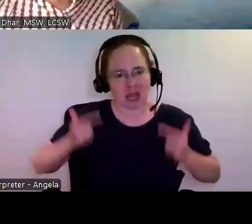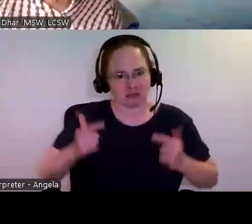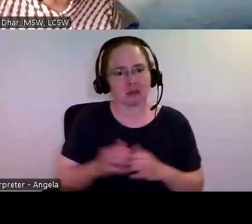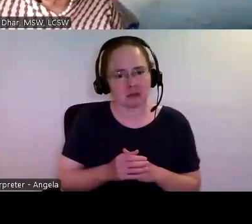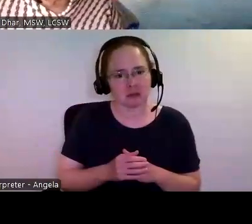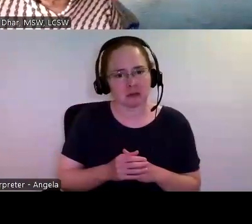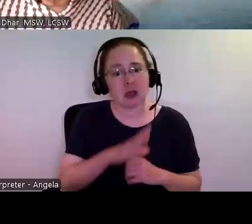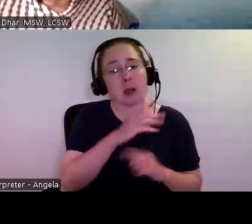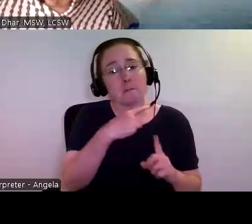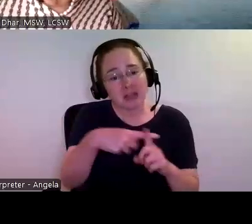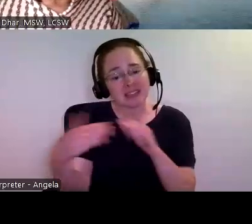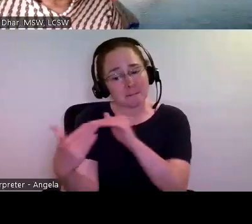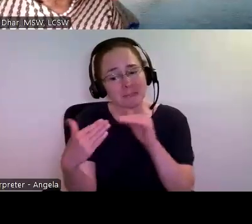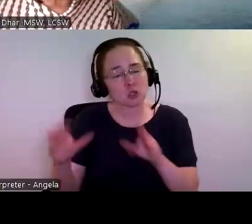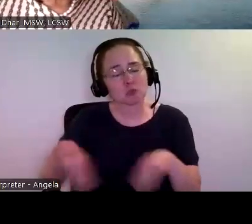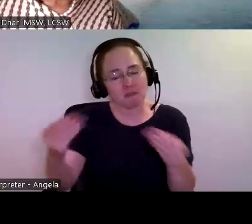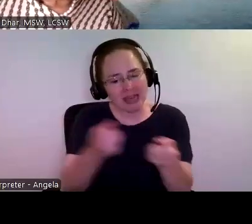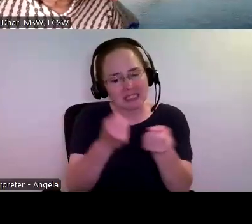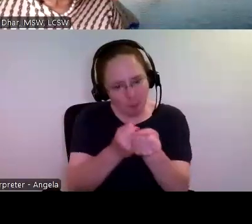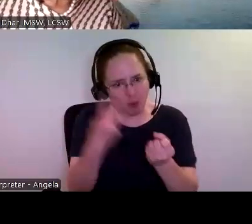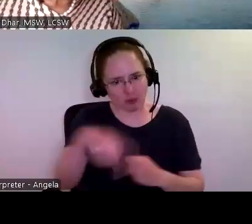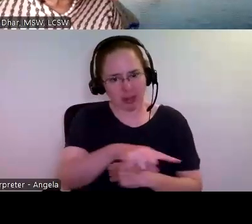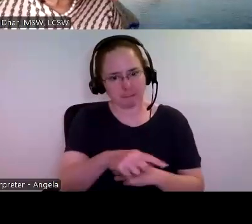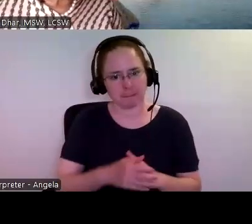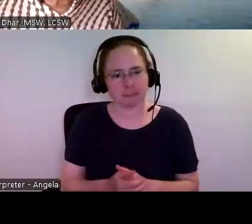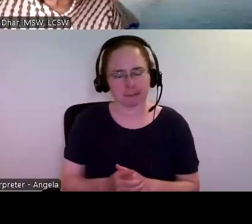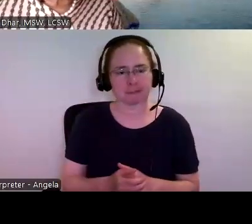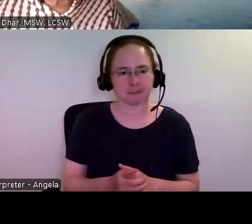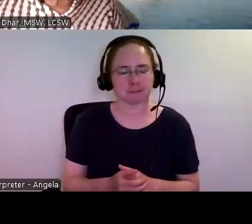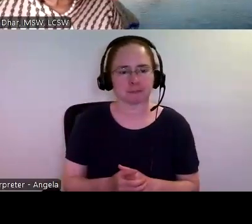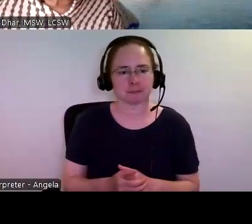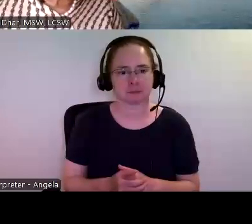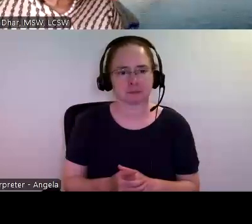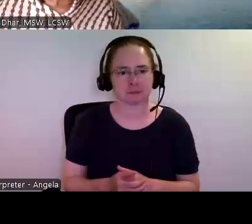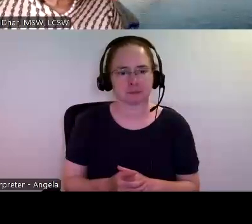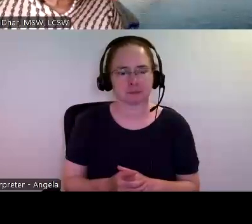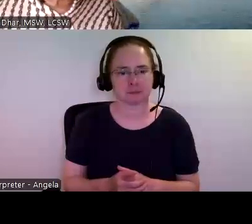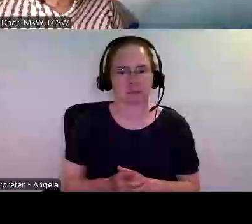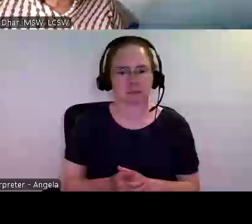this support to them. Next slide.